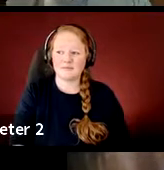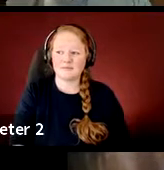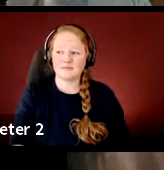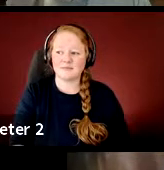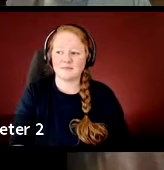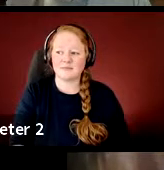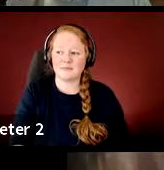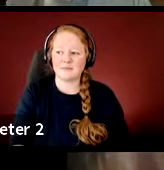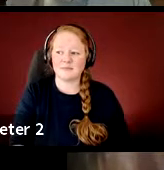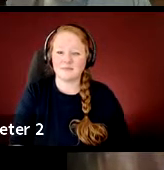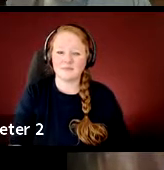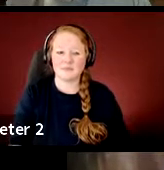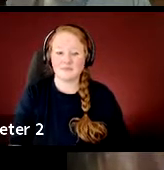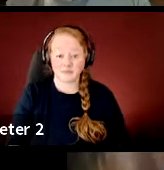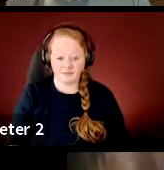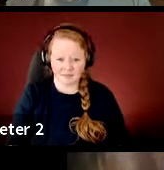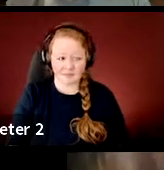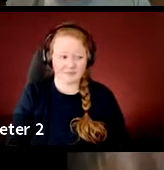Right.